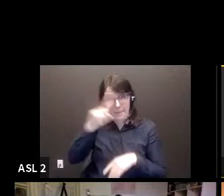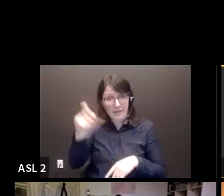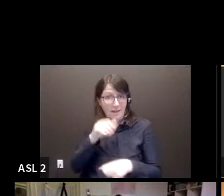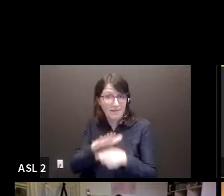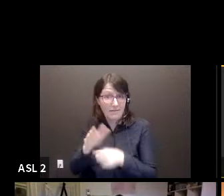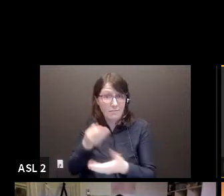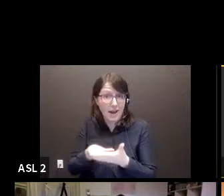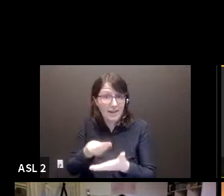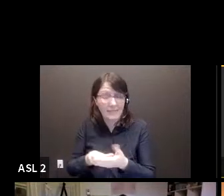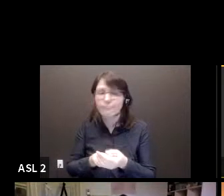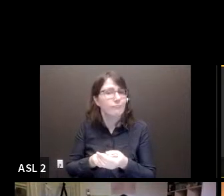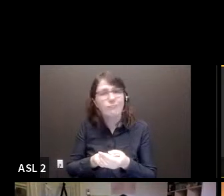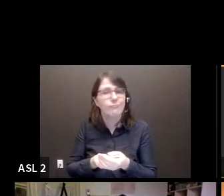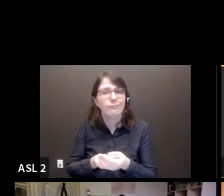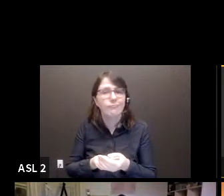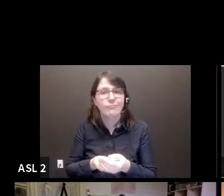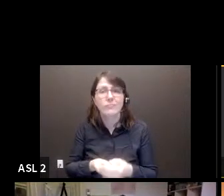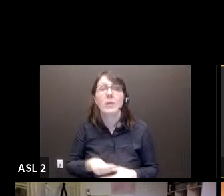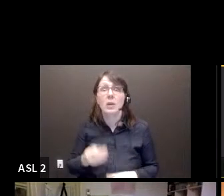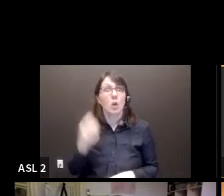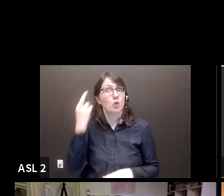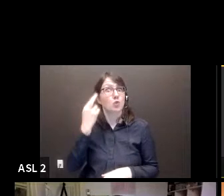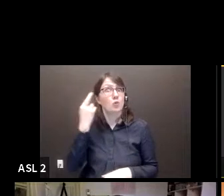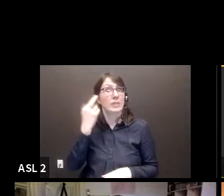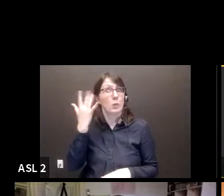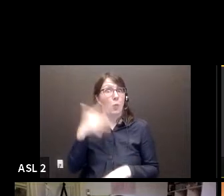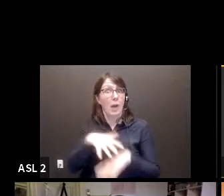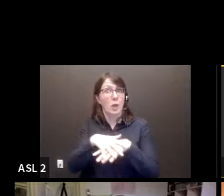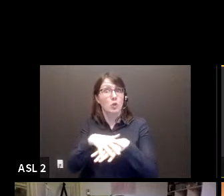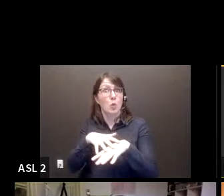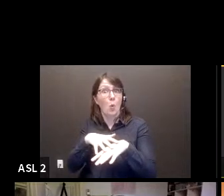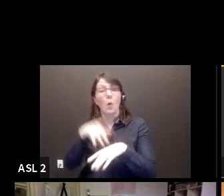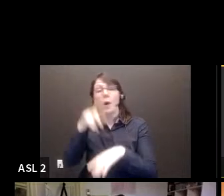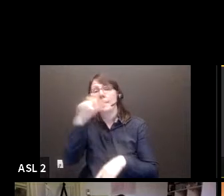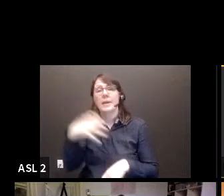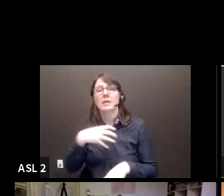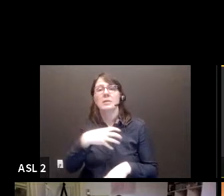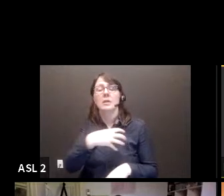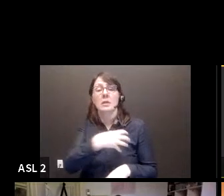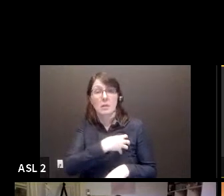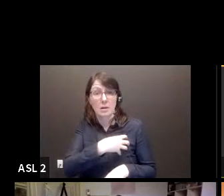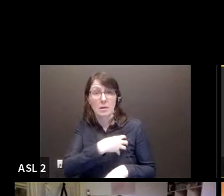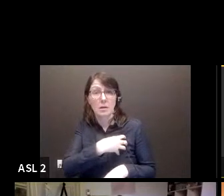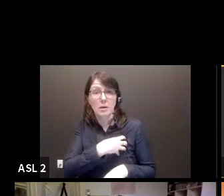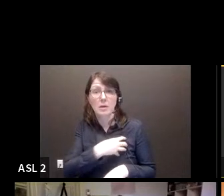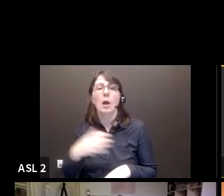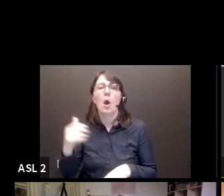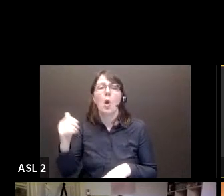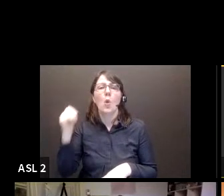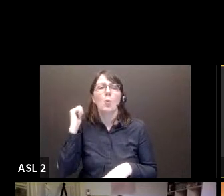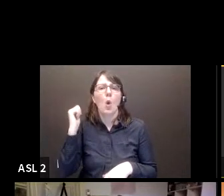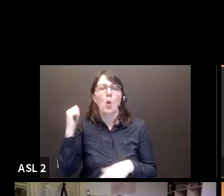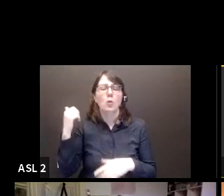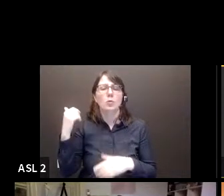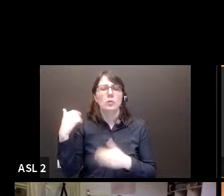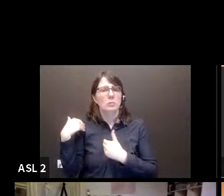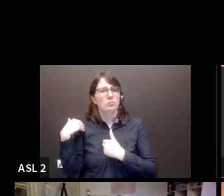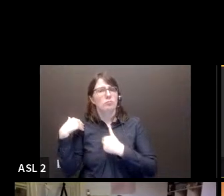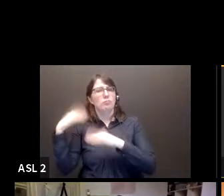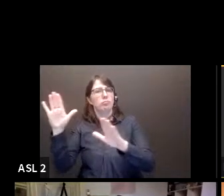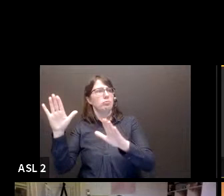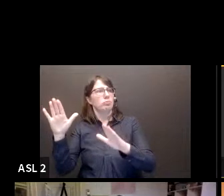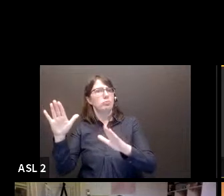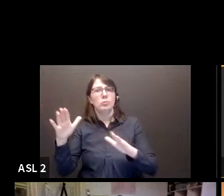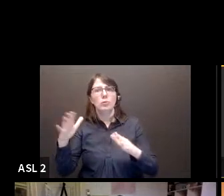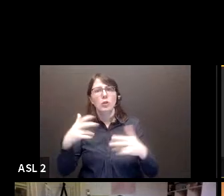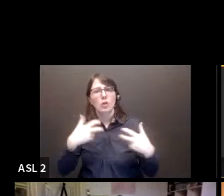response times are what happen when police refused to cede any of their responsibilities to groups that are better equipped to respond to their